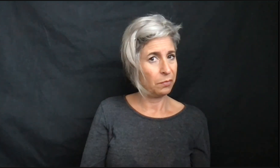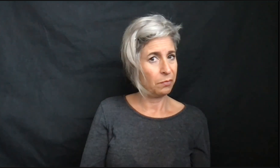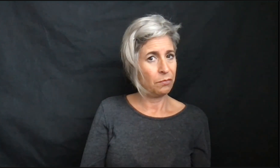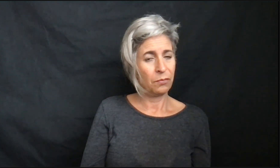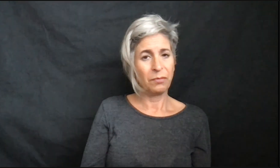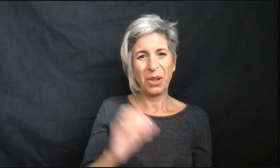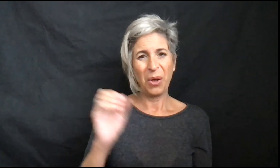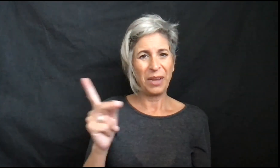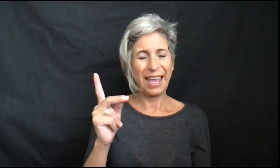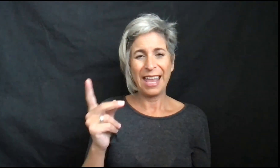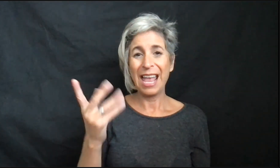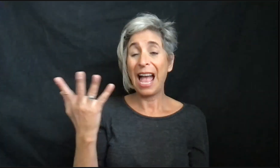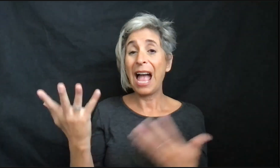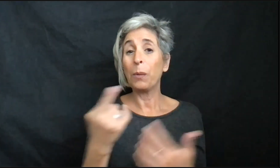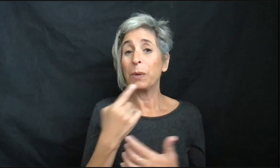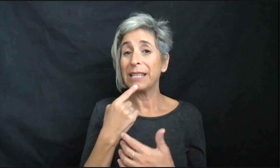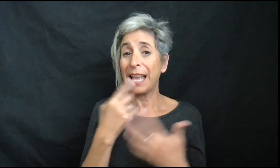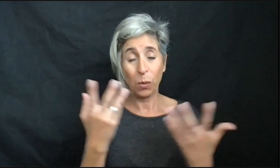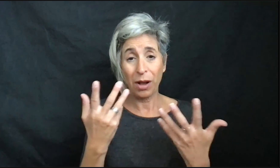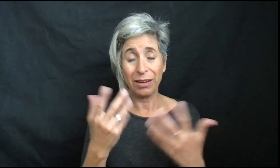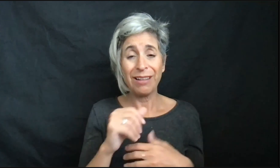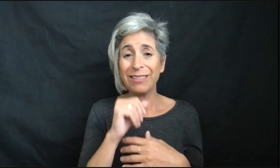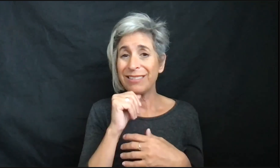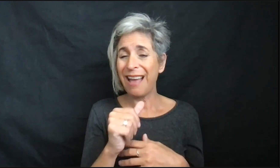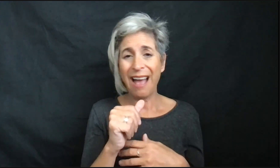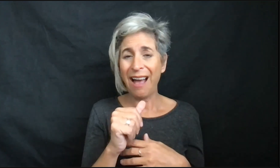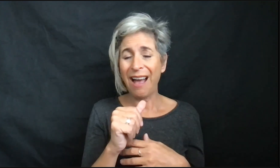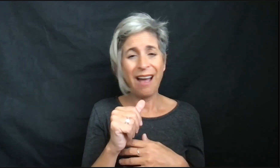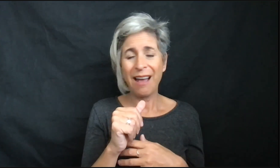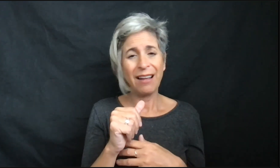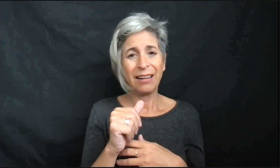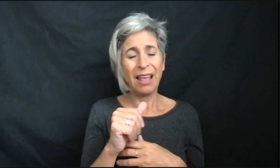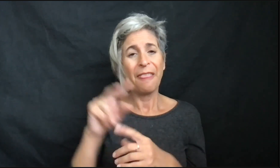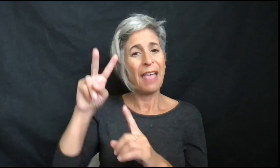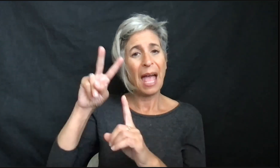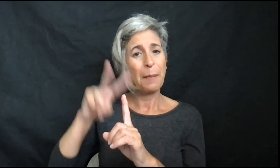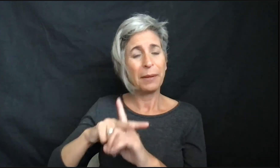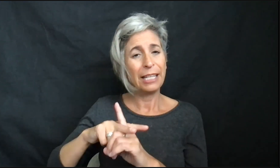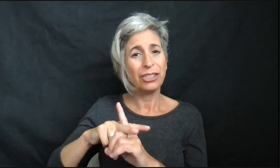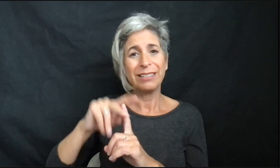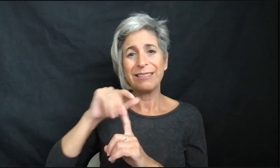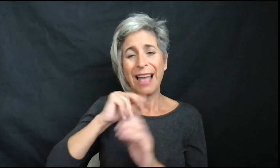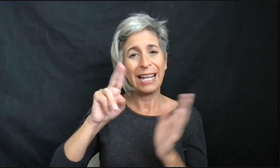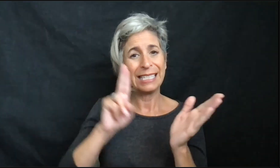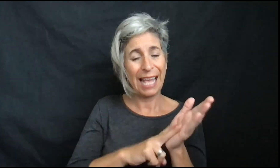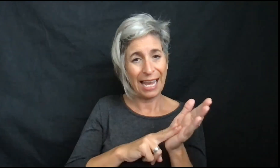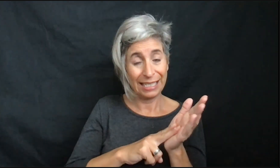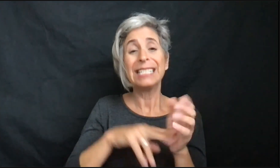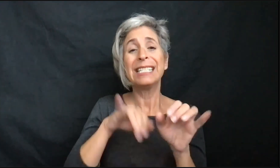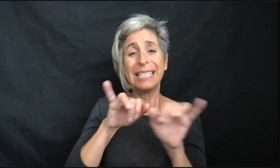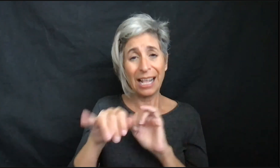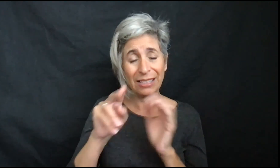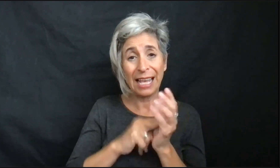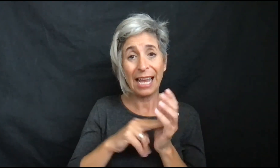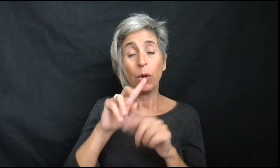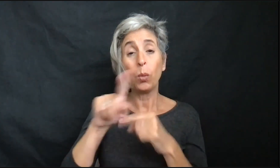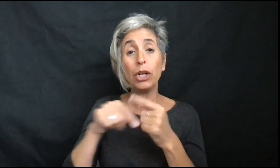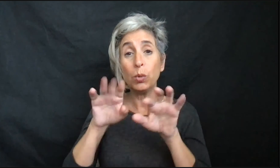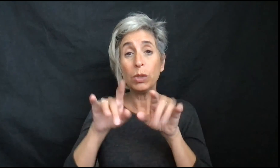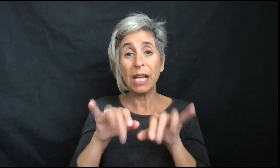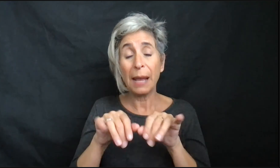Okay, so what I was saying is it's not that the application's not signed anymore. By typing your name in that